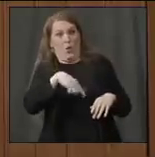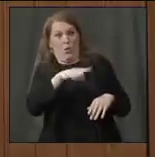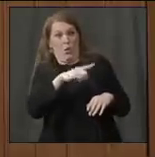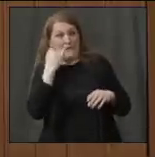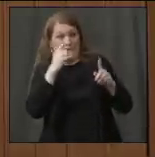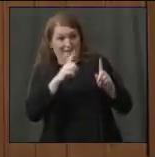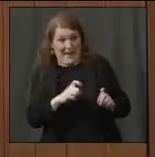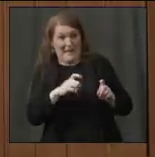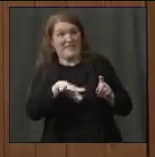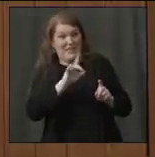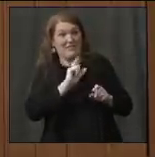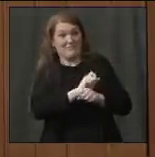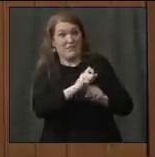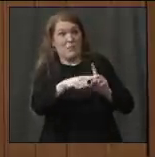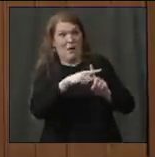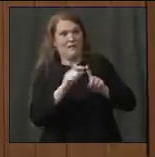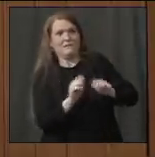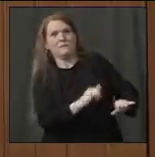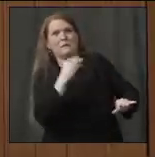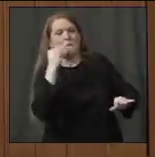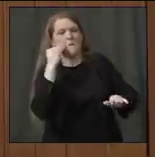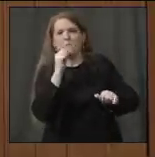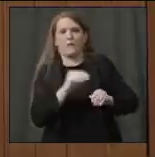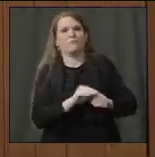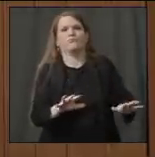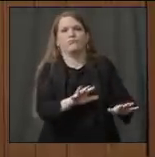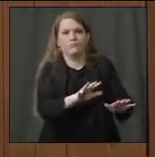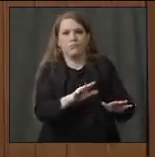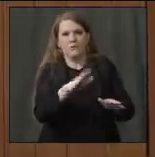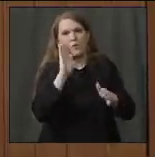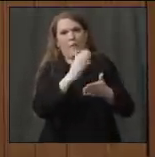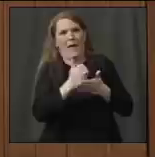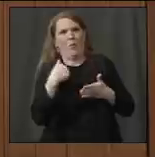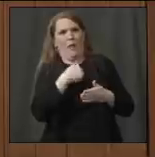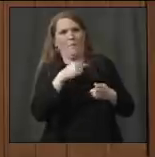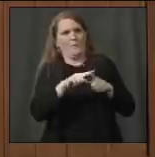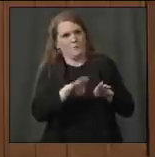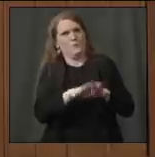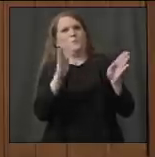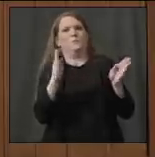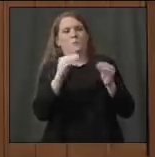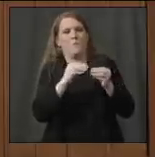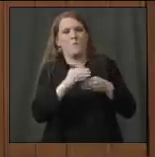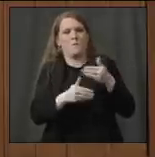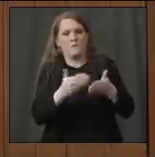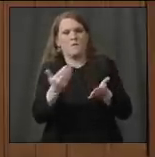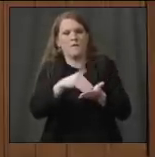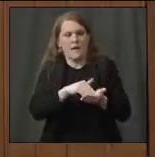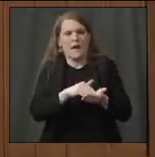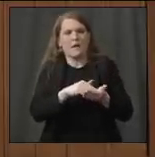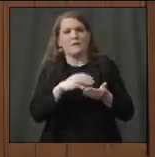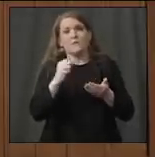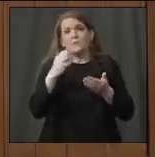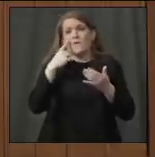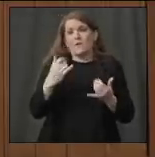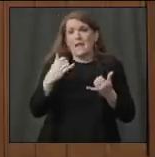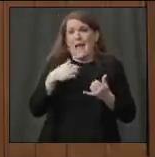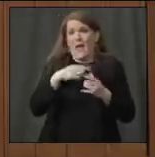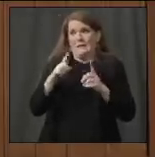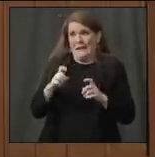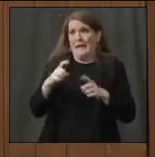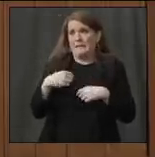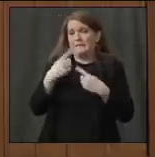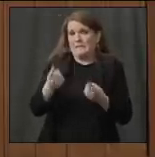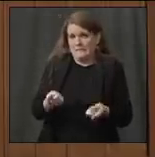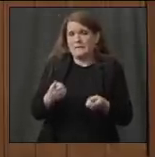is soliciting input from people who want to be part of our efforts in the state of Connecticut to scale that up. We've now received